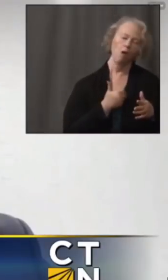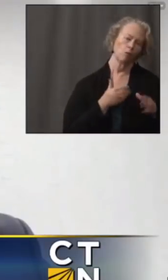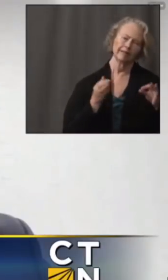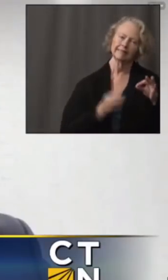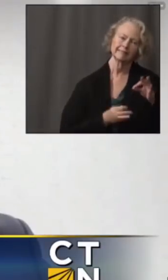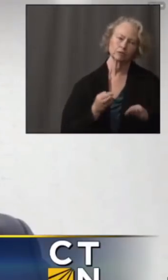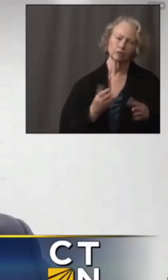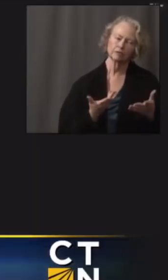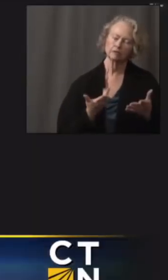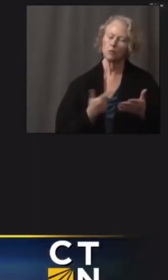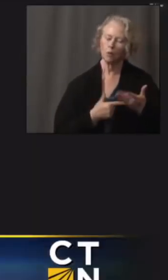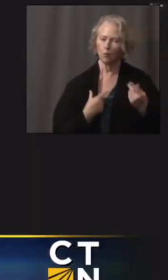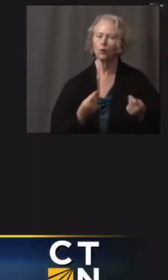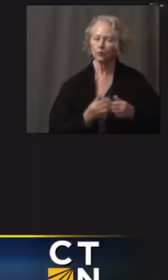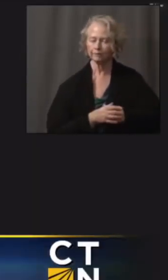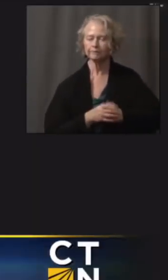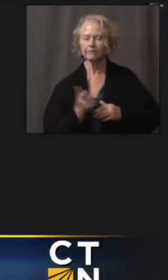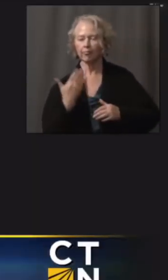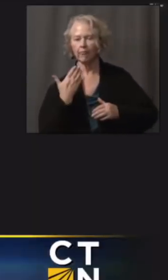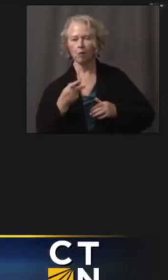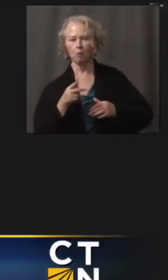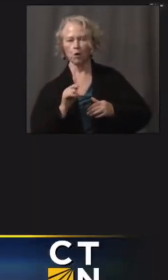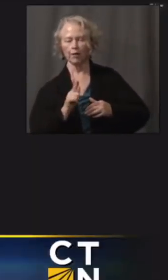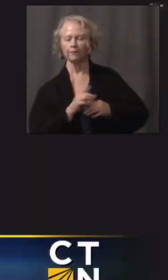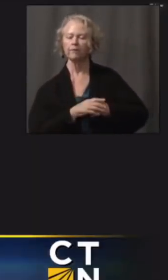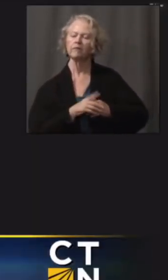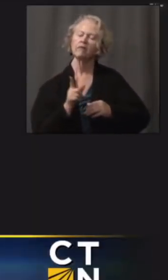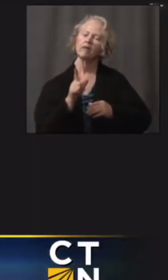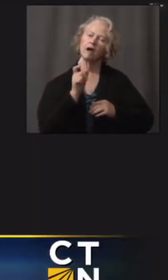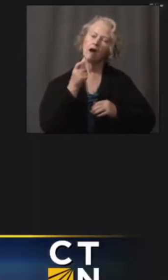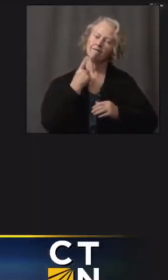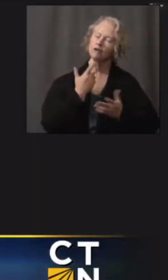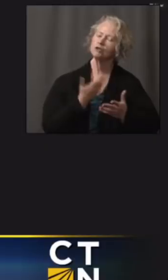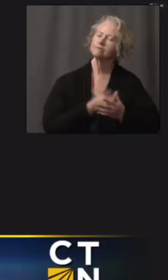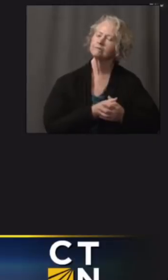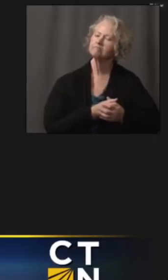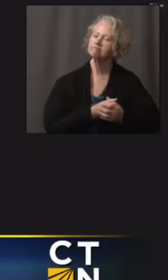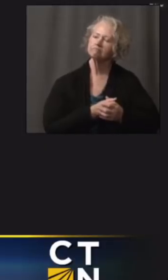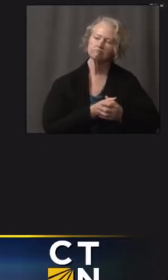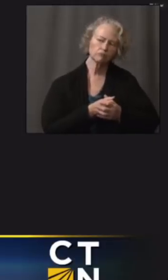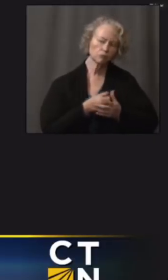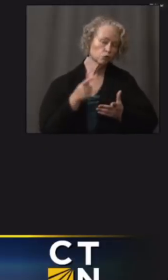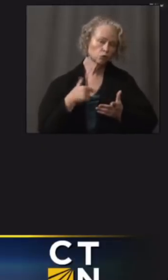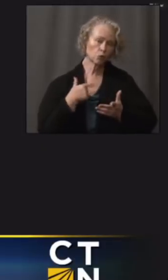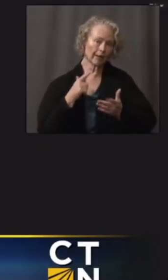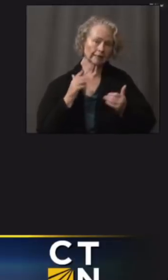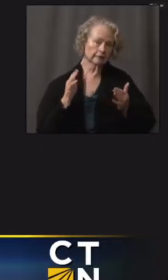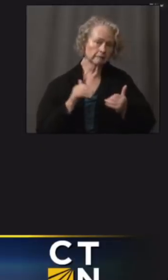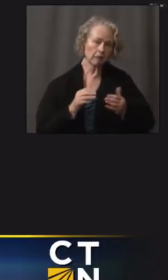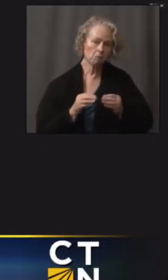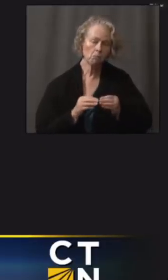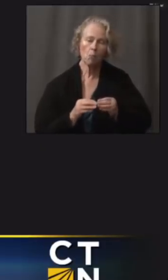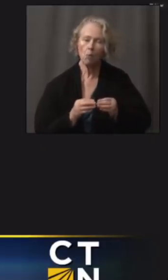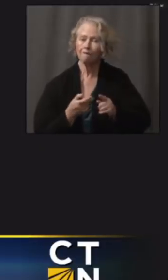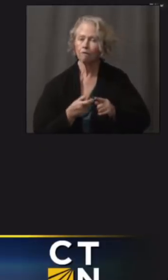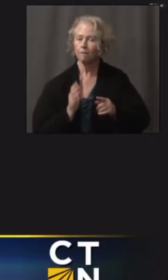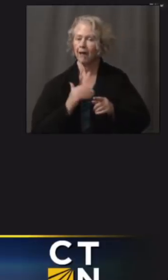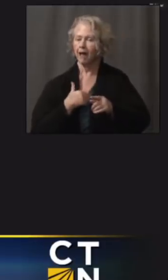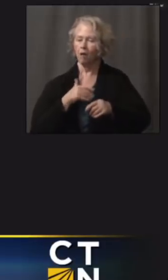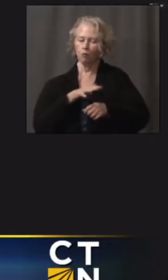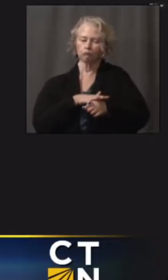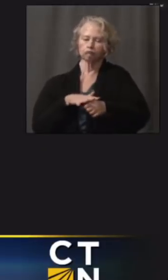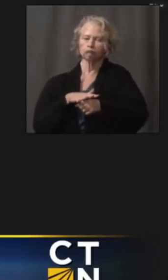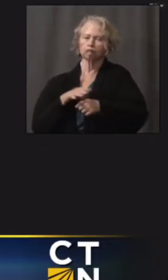forward. Thanks, Paul. And Governor, is there anything else we should be expecting from the regional